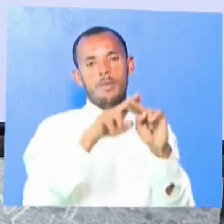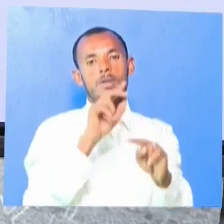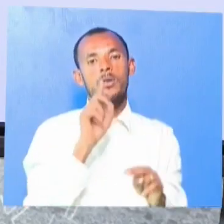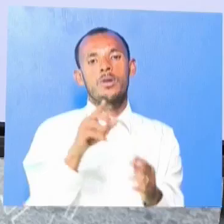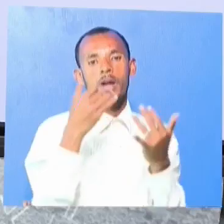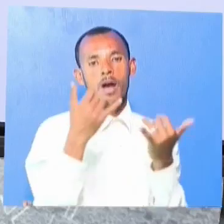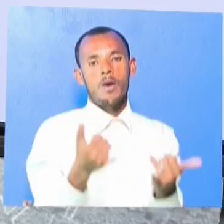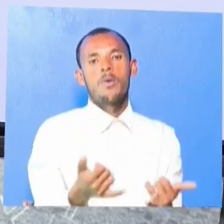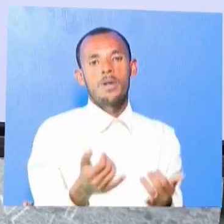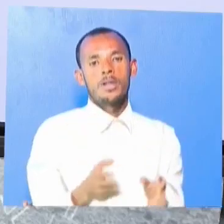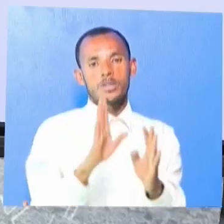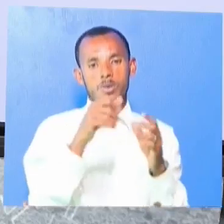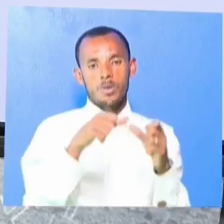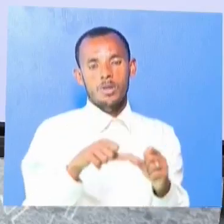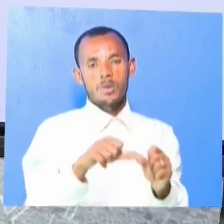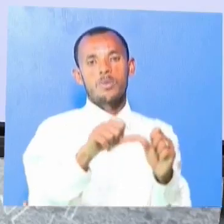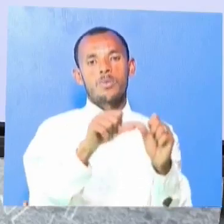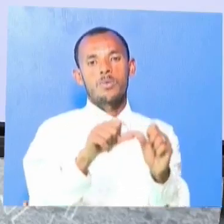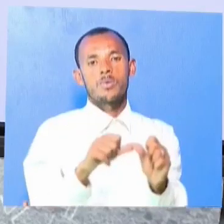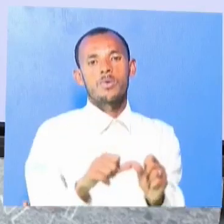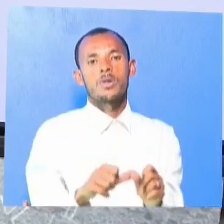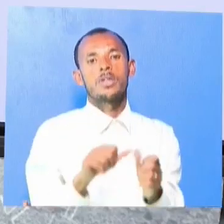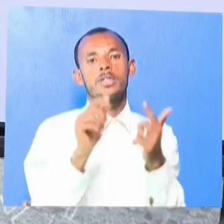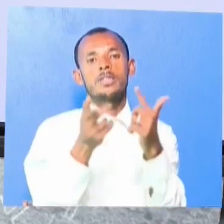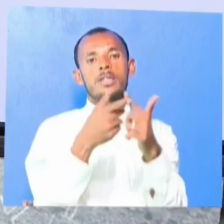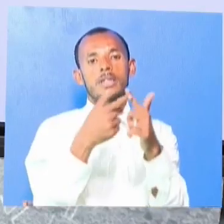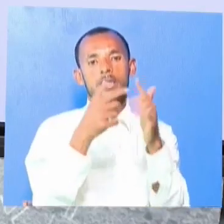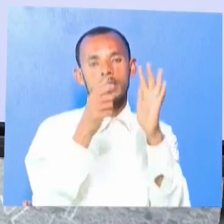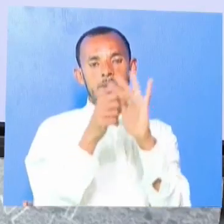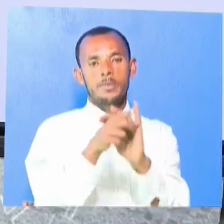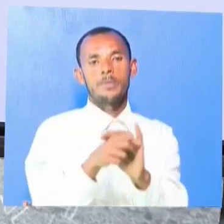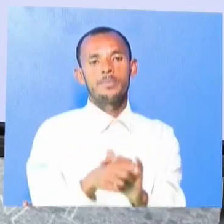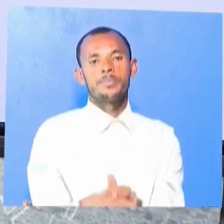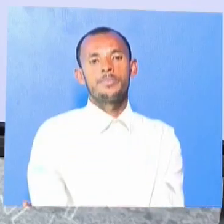Now, let's continue to the second example.